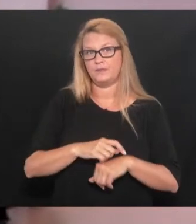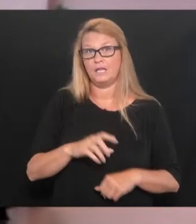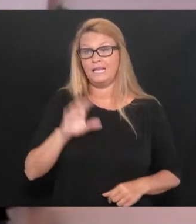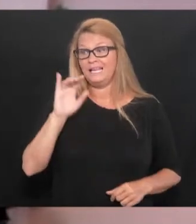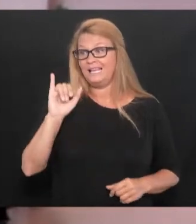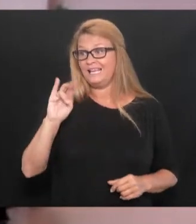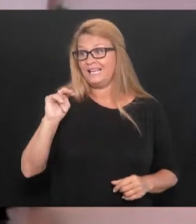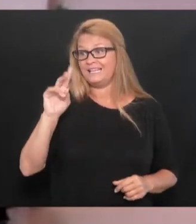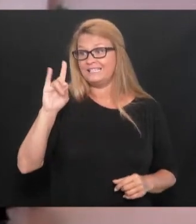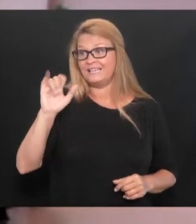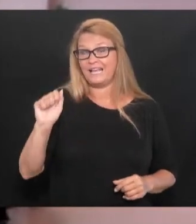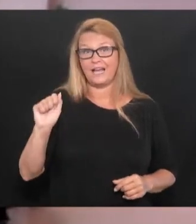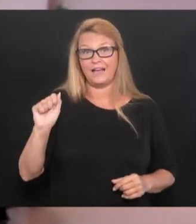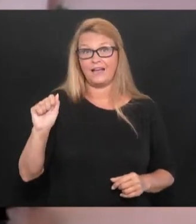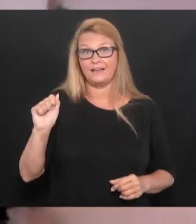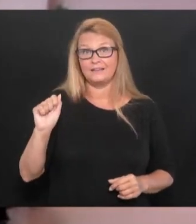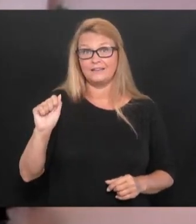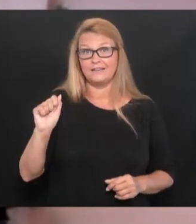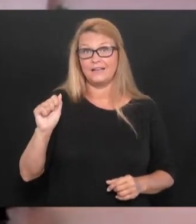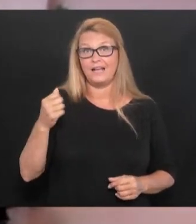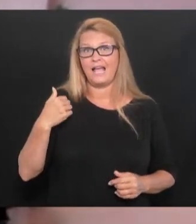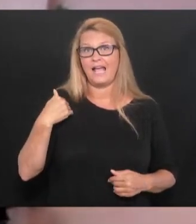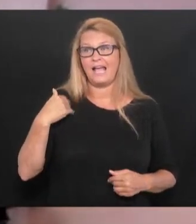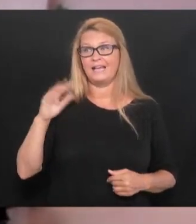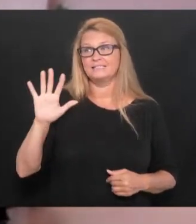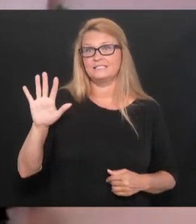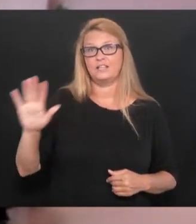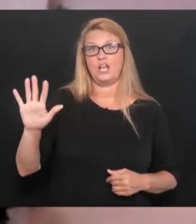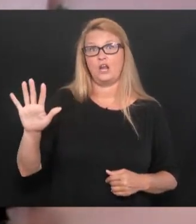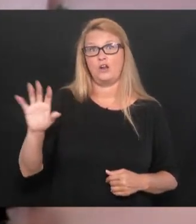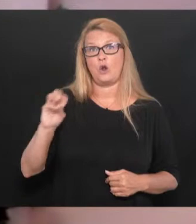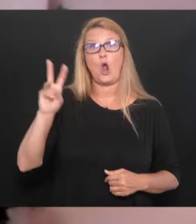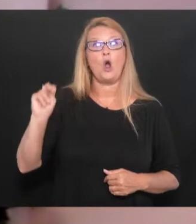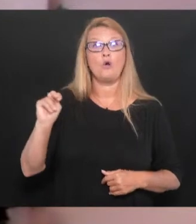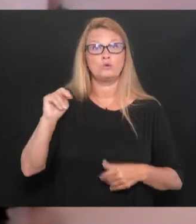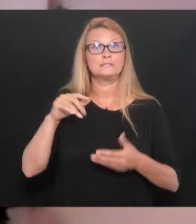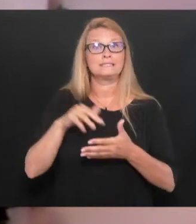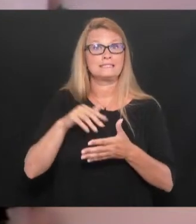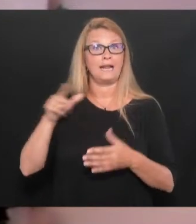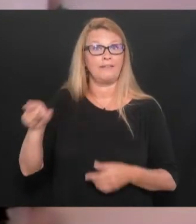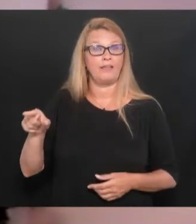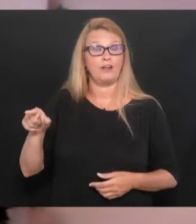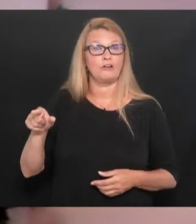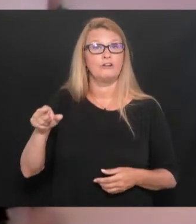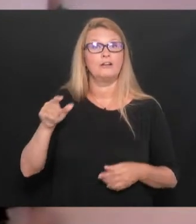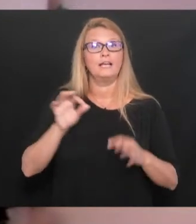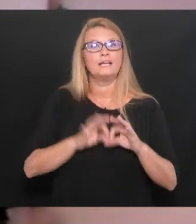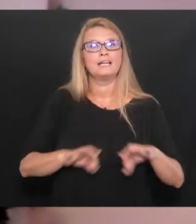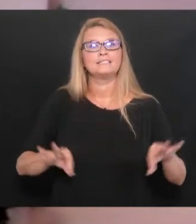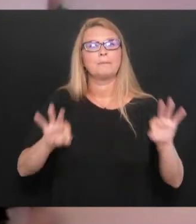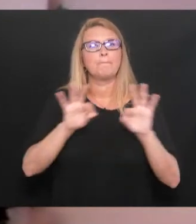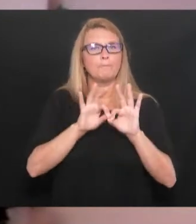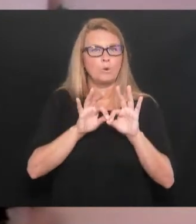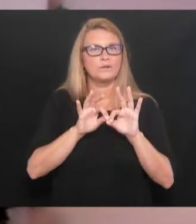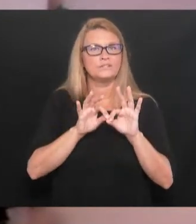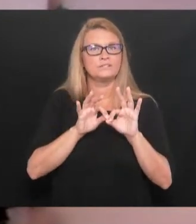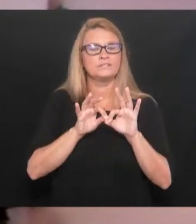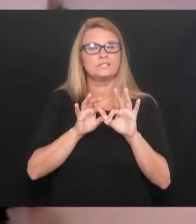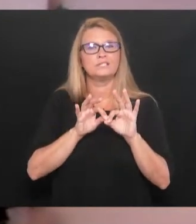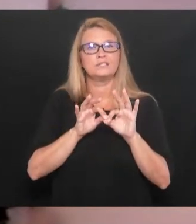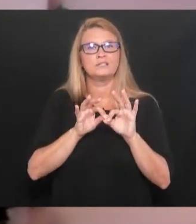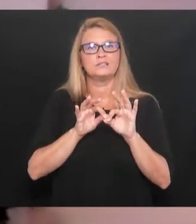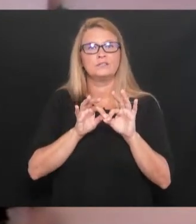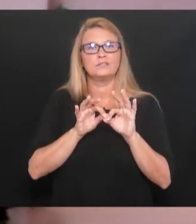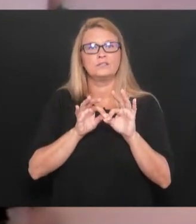study, there's many studies from India. I think the most important finding from India was,